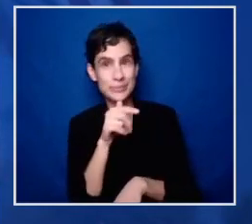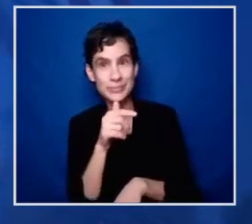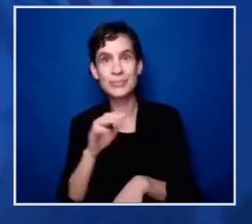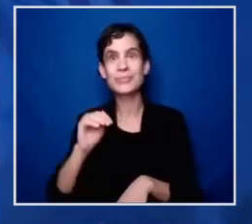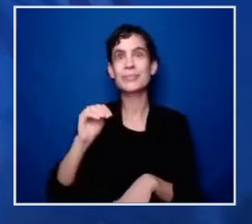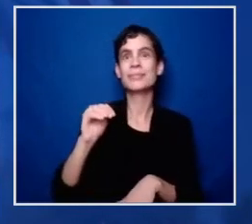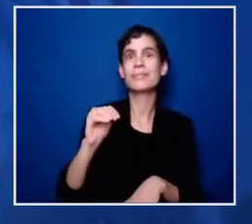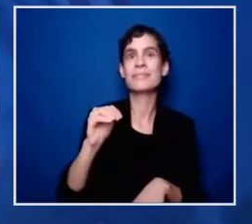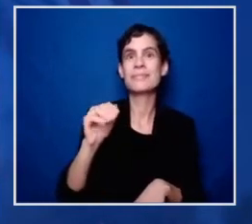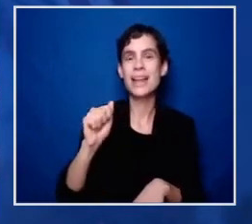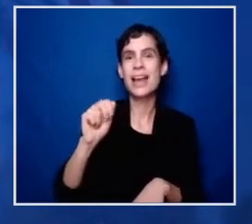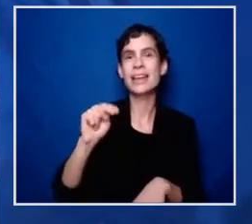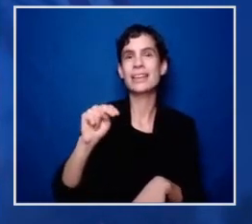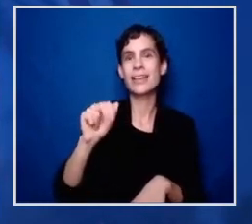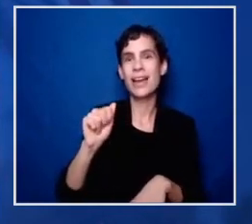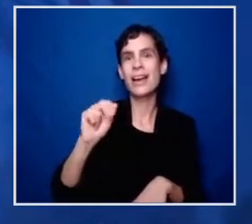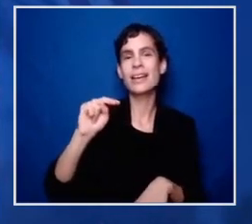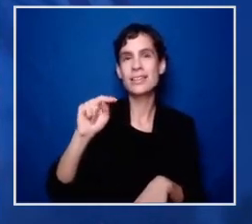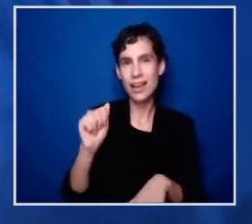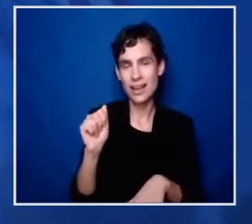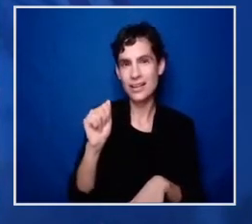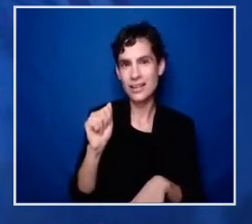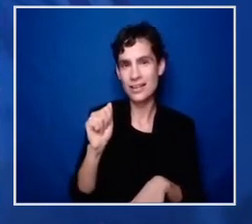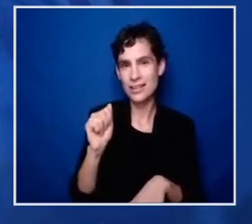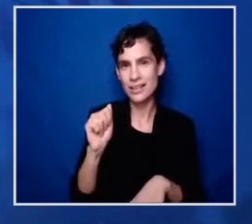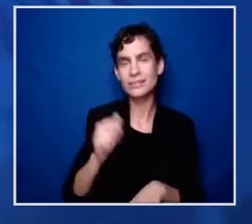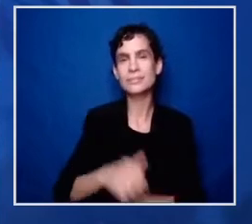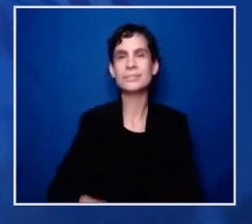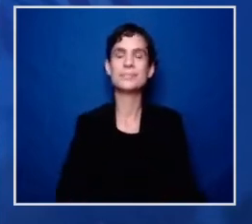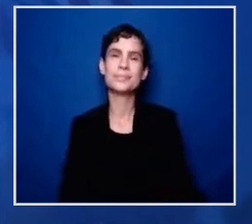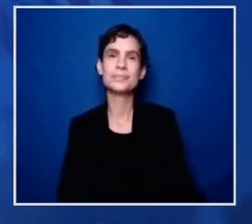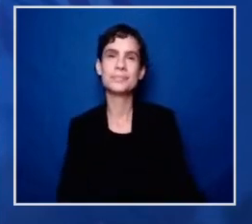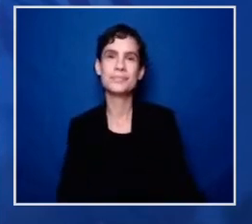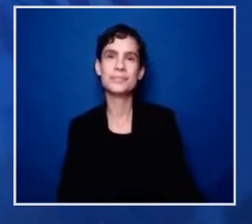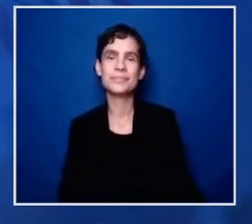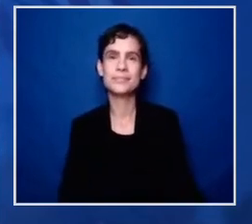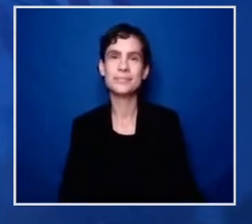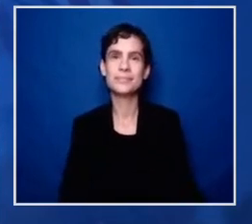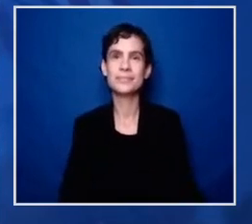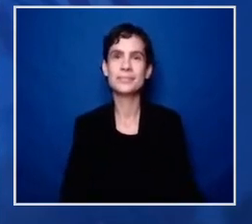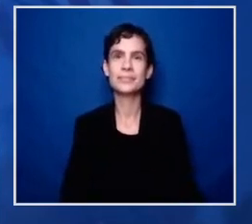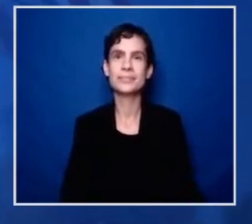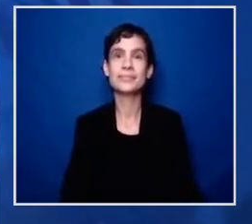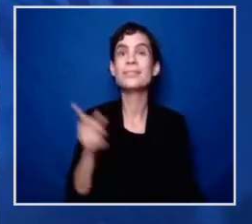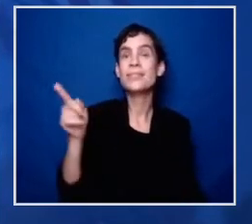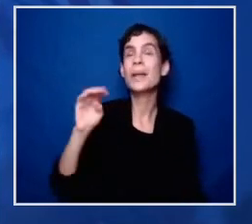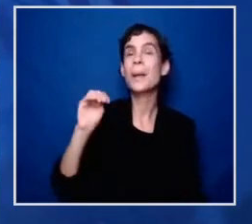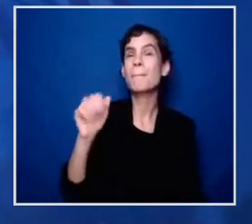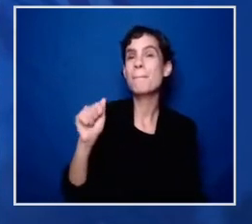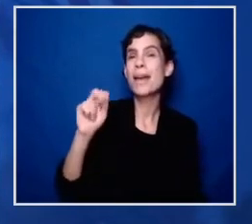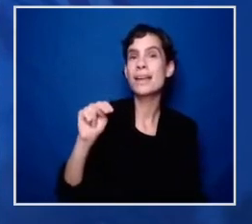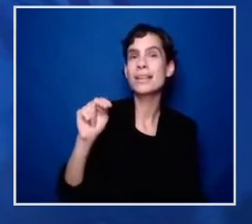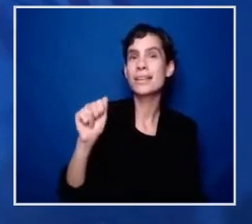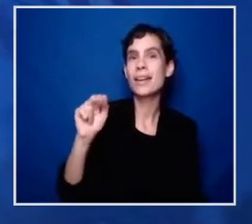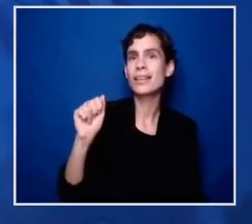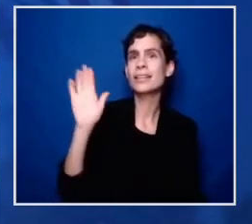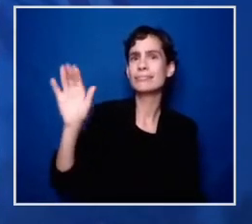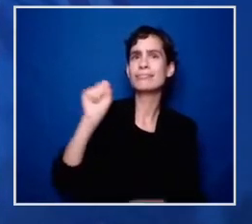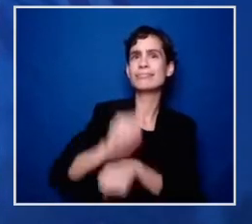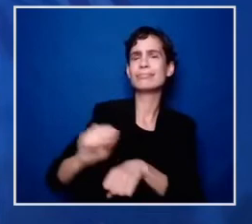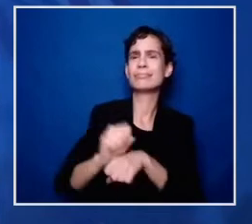La voz de Maná, más que política, es humanista. Gracias a toda la raza que votaron por el